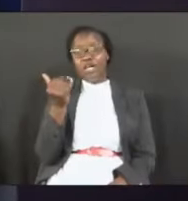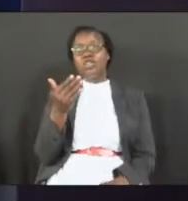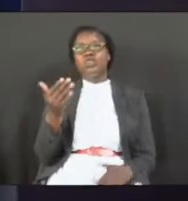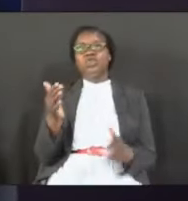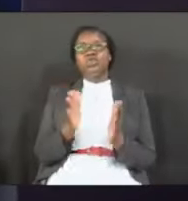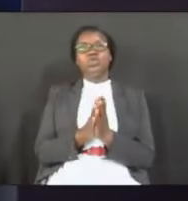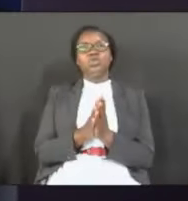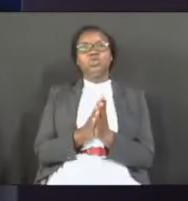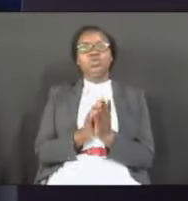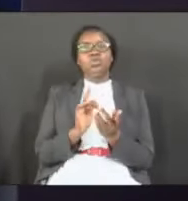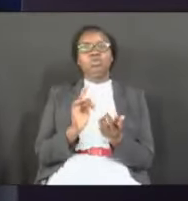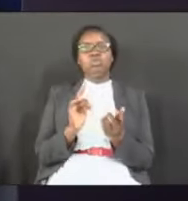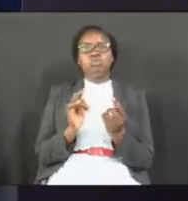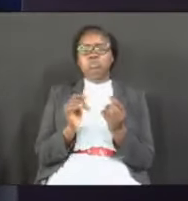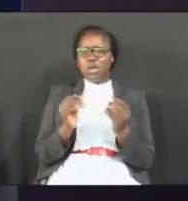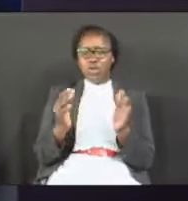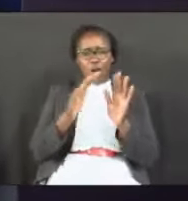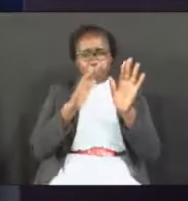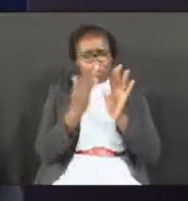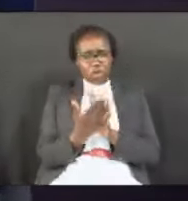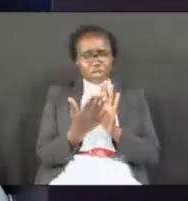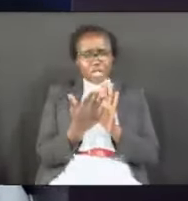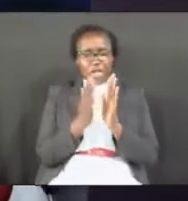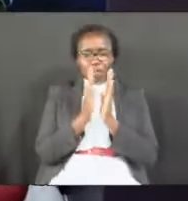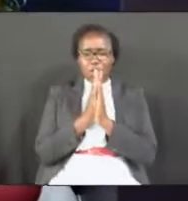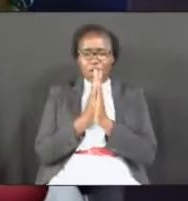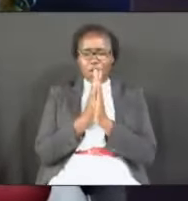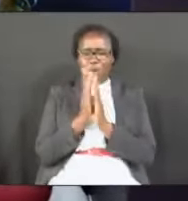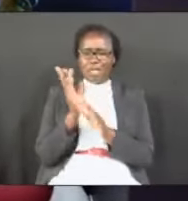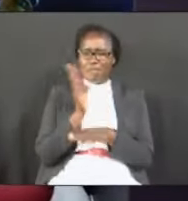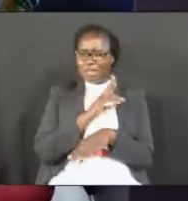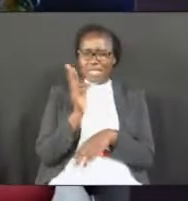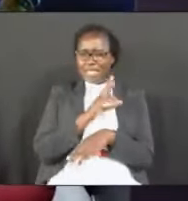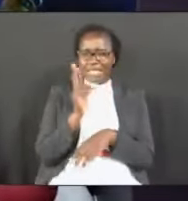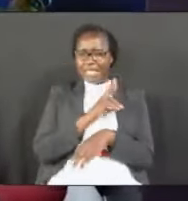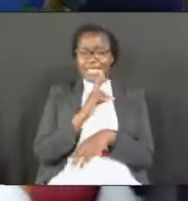hour with bitterness and a spirit of revenge.